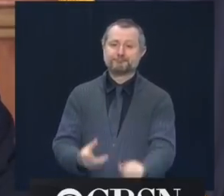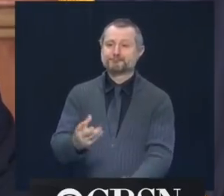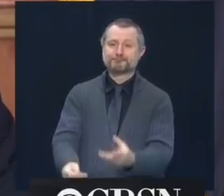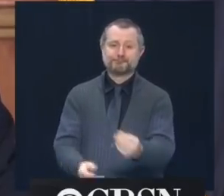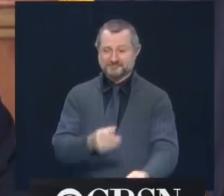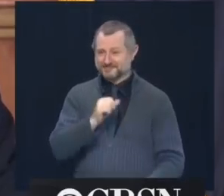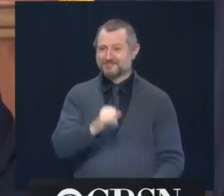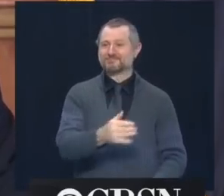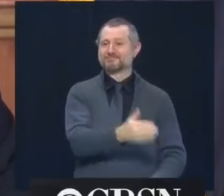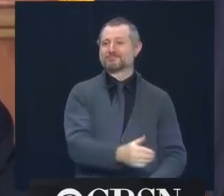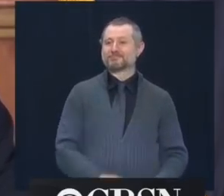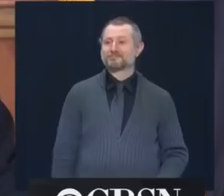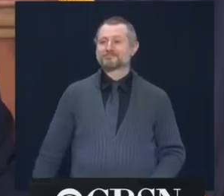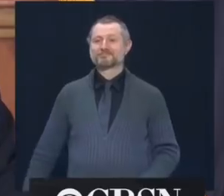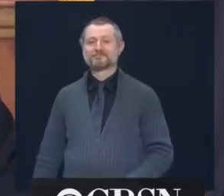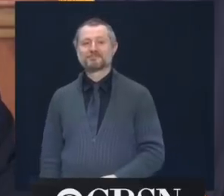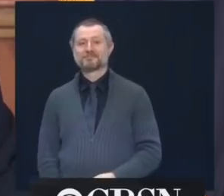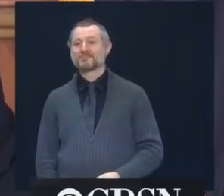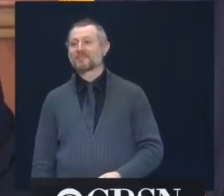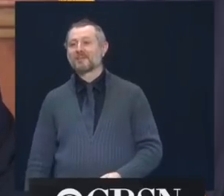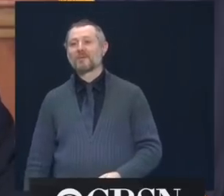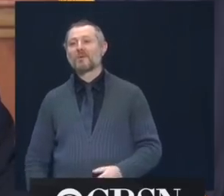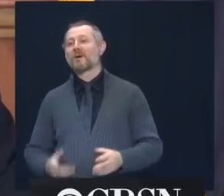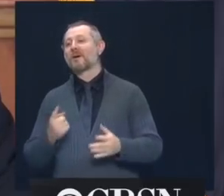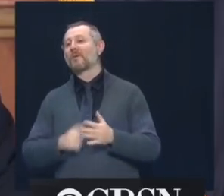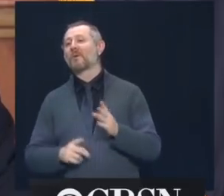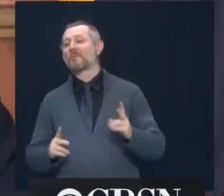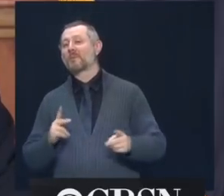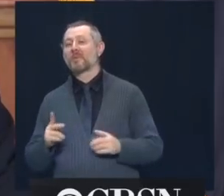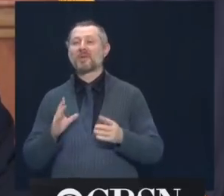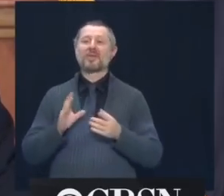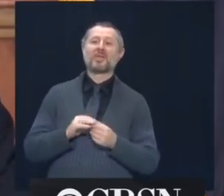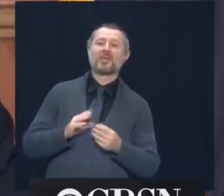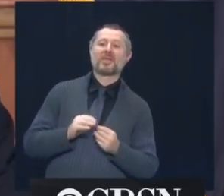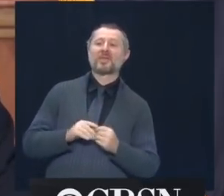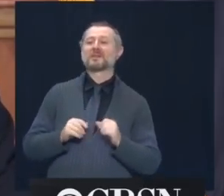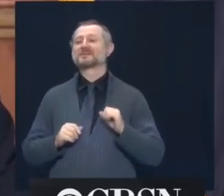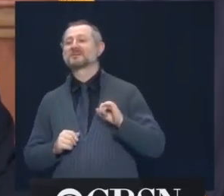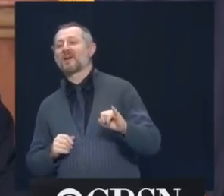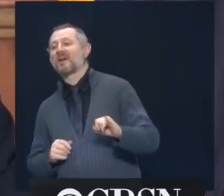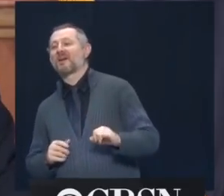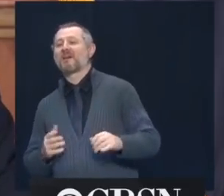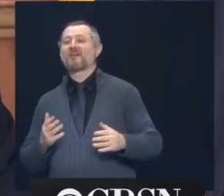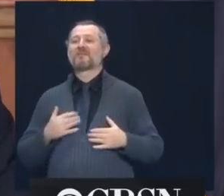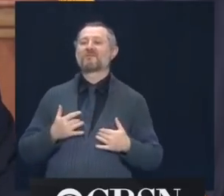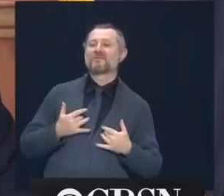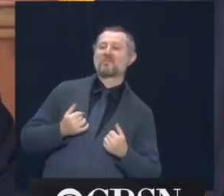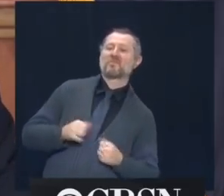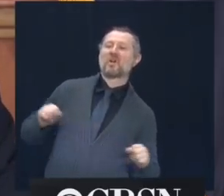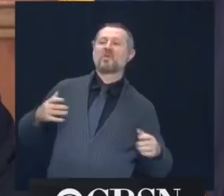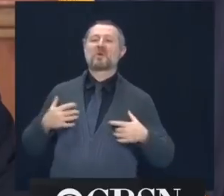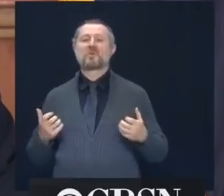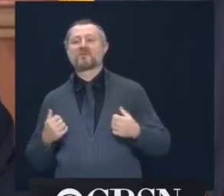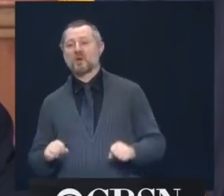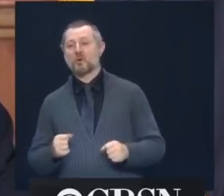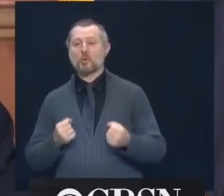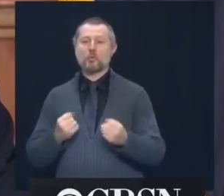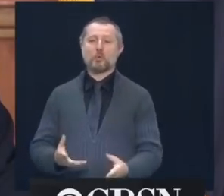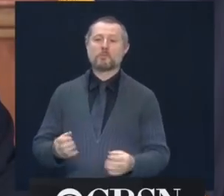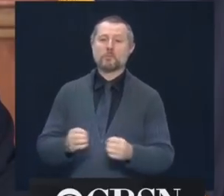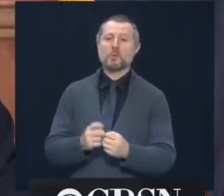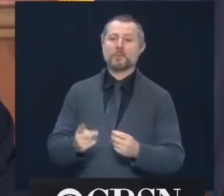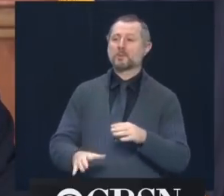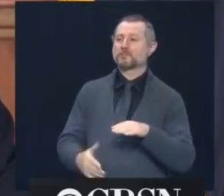That's what this movement on Staten Island has done. More people have died.